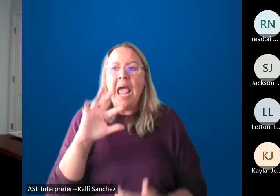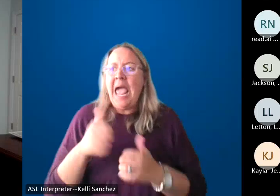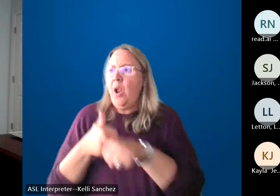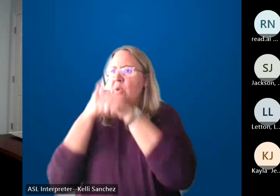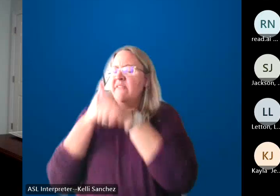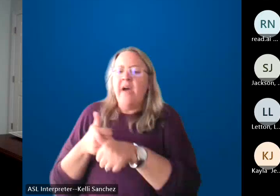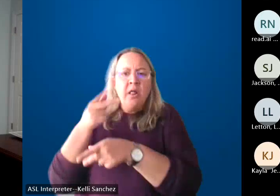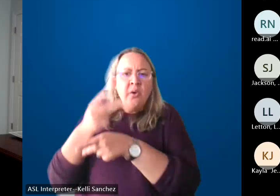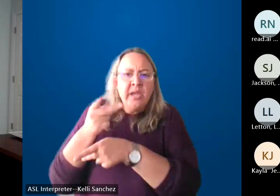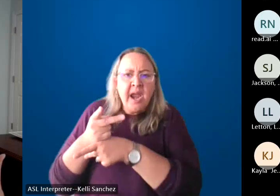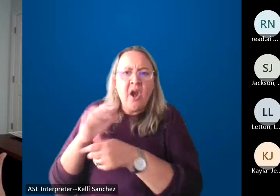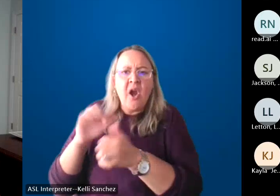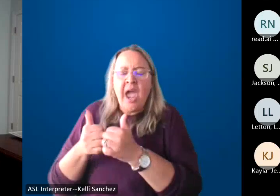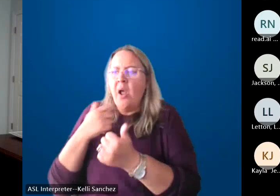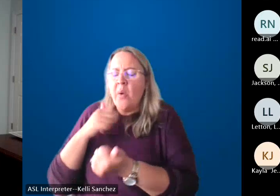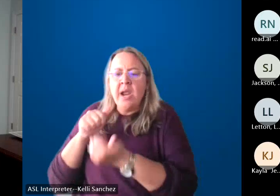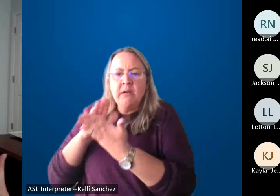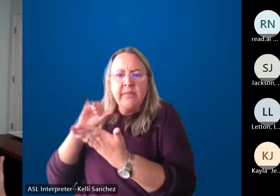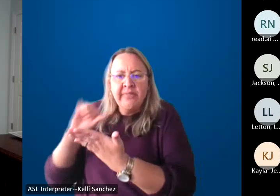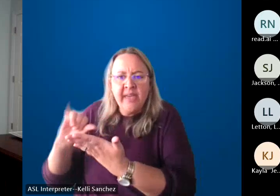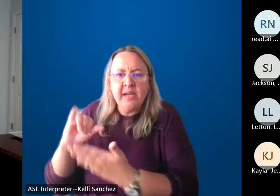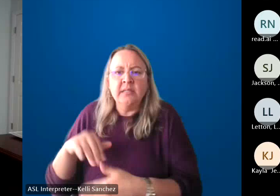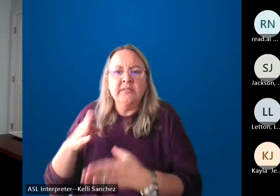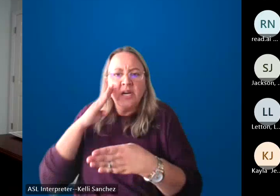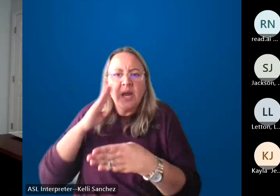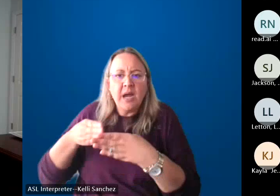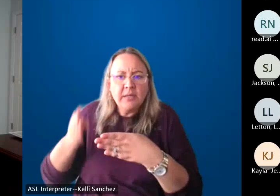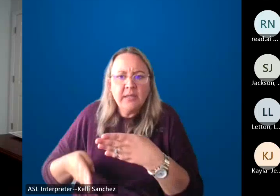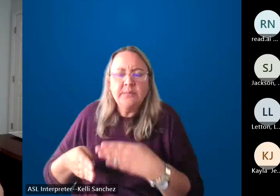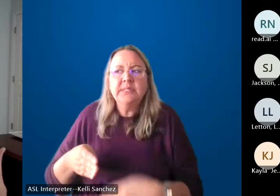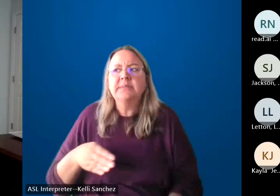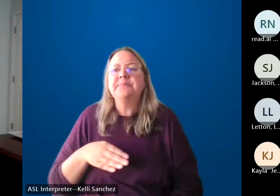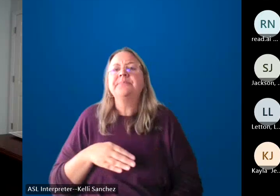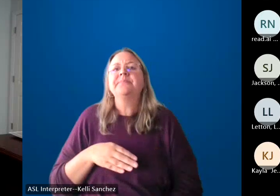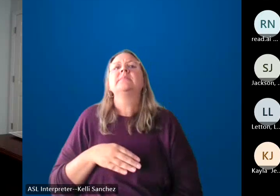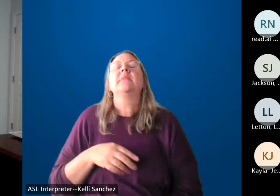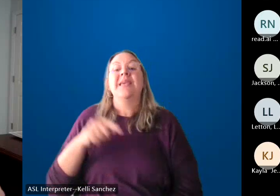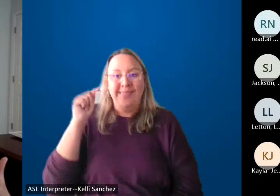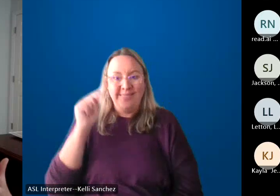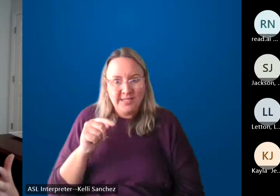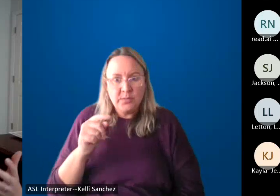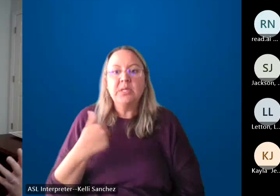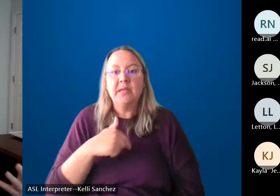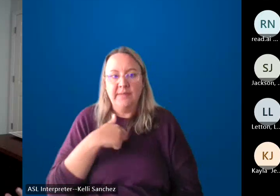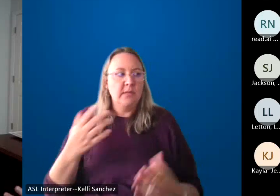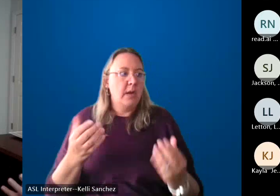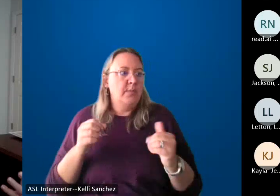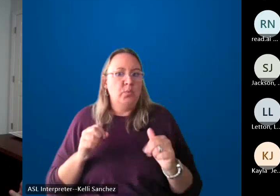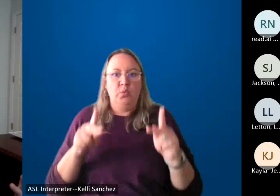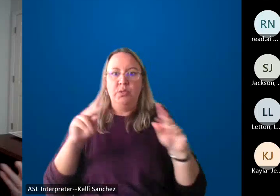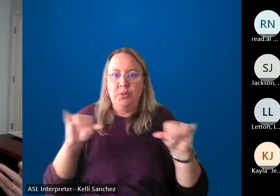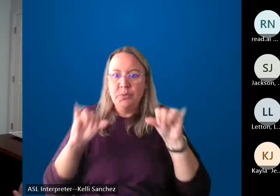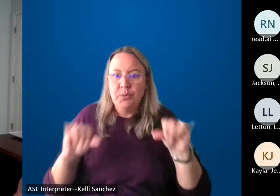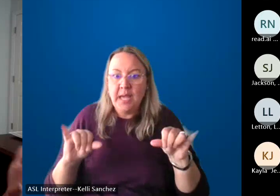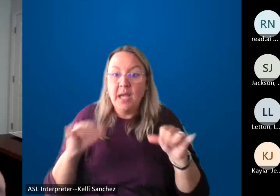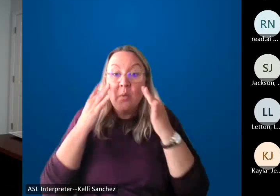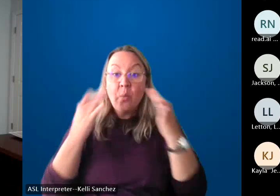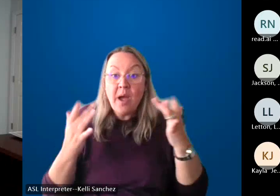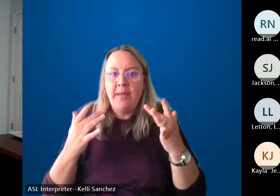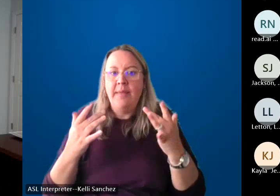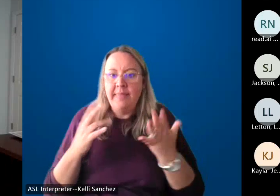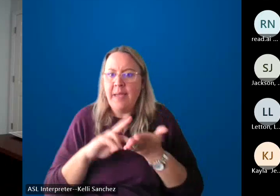patient care and outcomes, right? Data. This would give us an opportunity to do that because we can